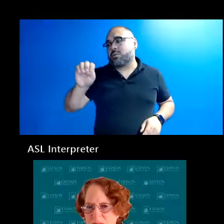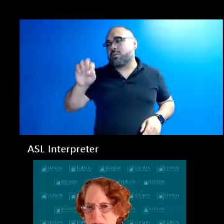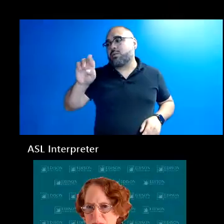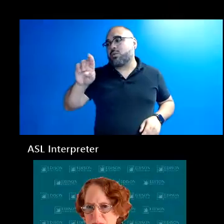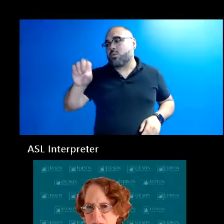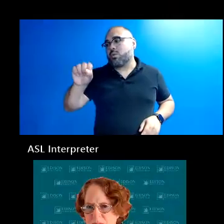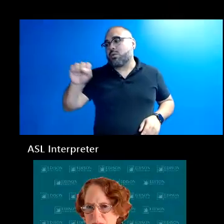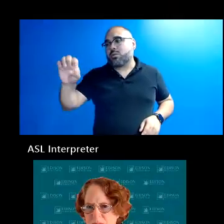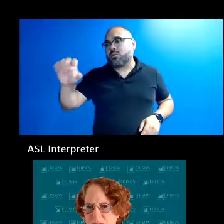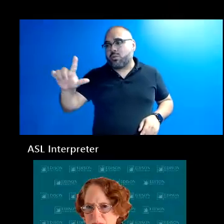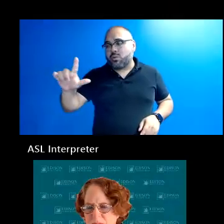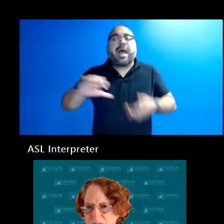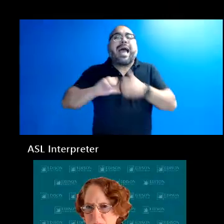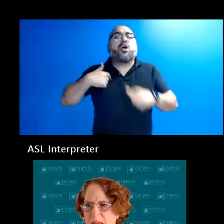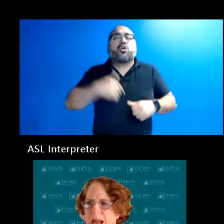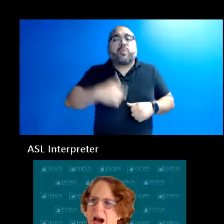an expanded circuit?